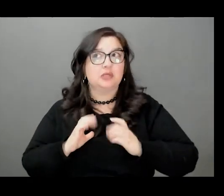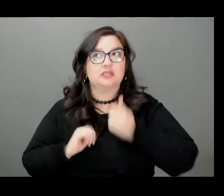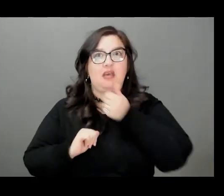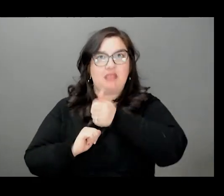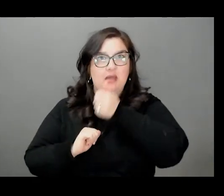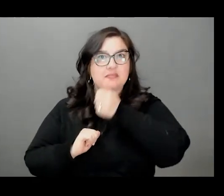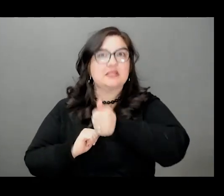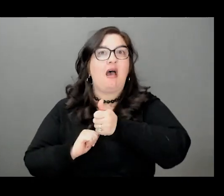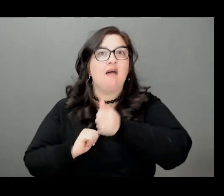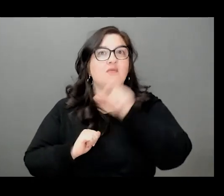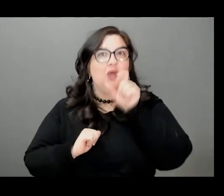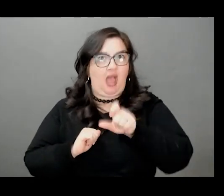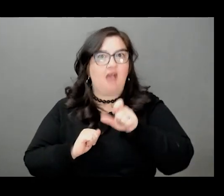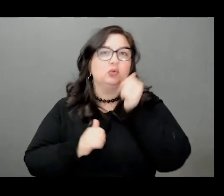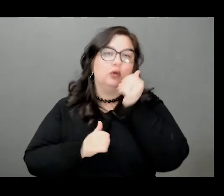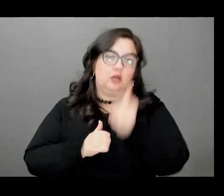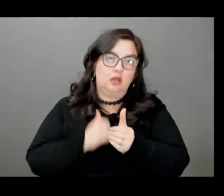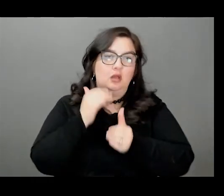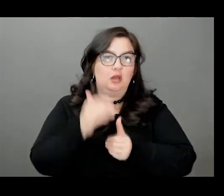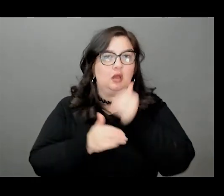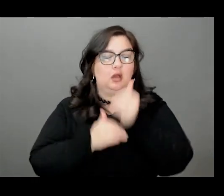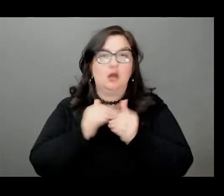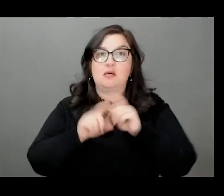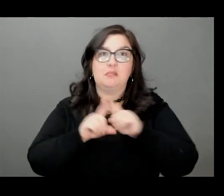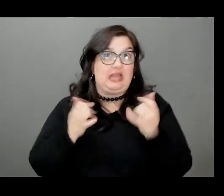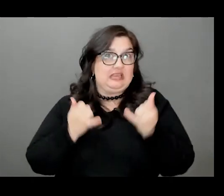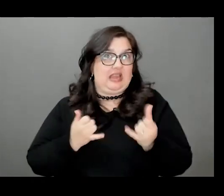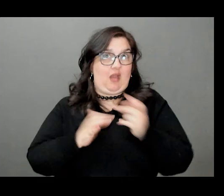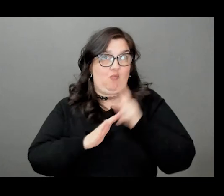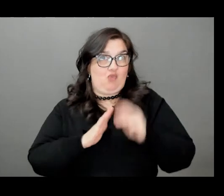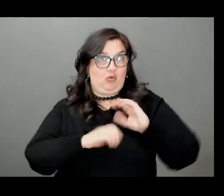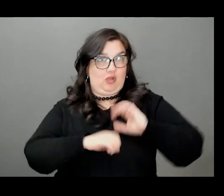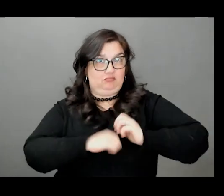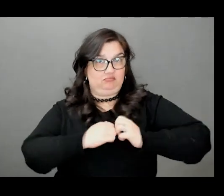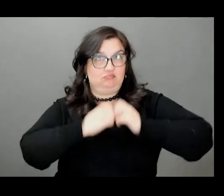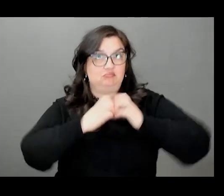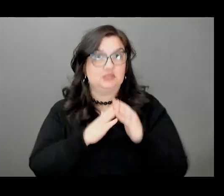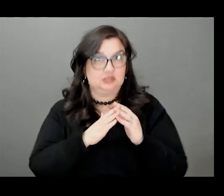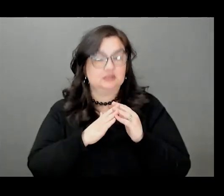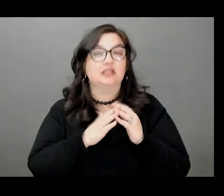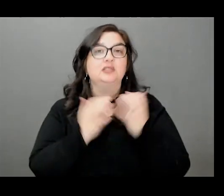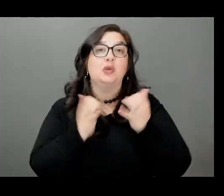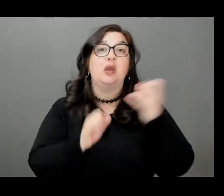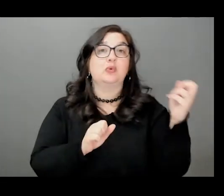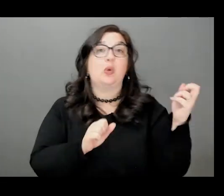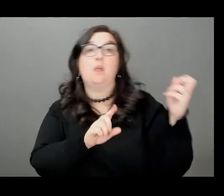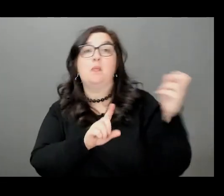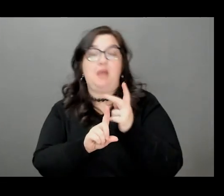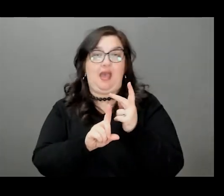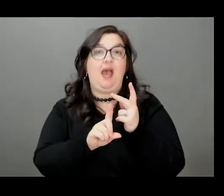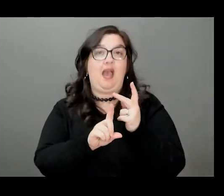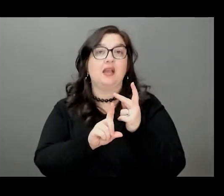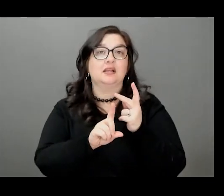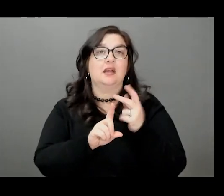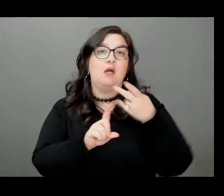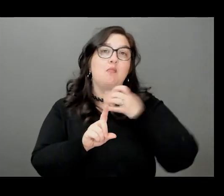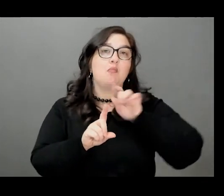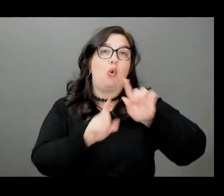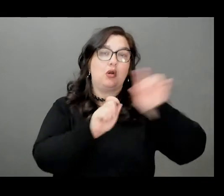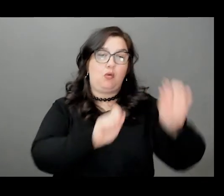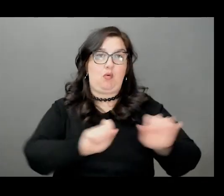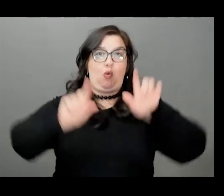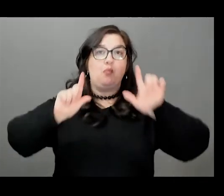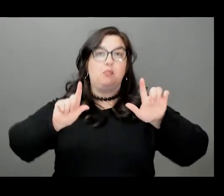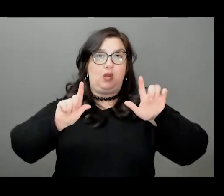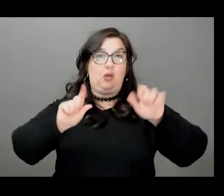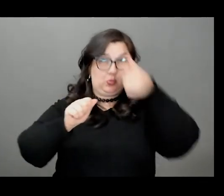That is some undifferentiated availability which our customers might have to do if there was no Ground Truth Plus. Now, since I've done all the labeling, now I'll go back to the